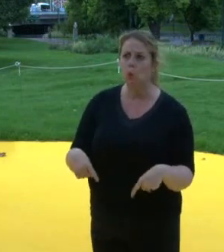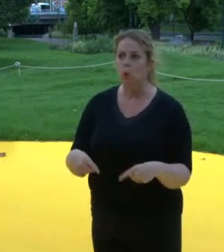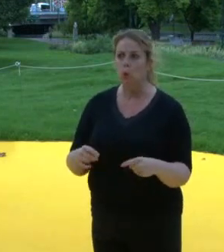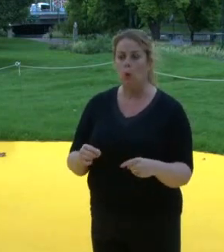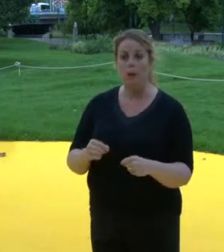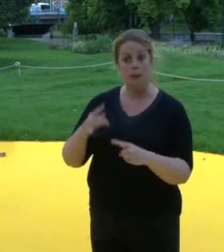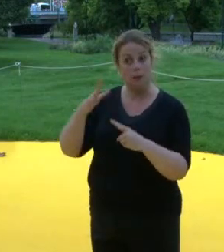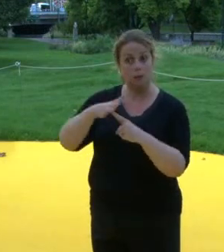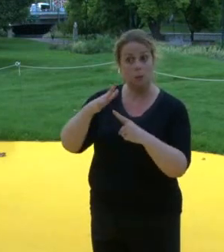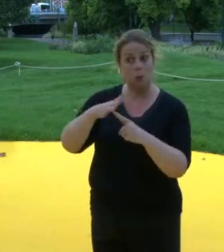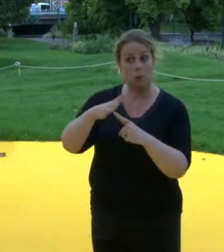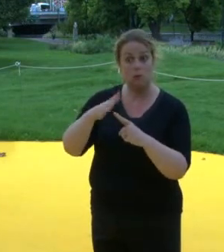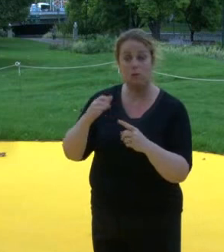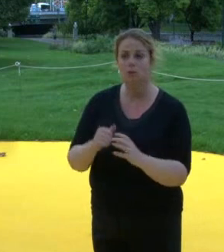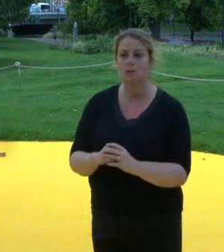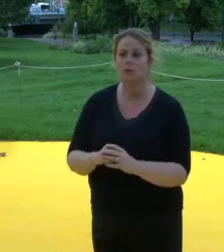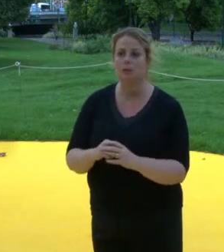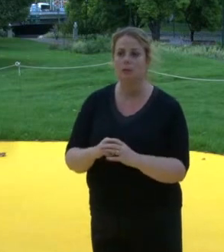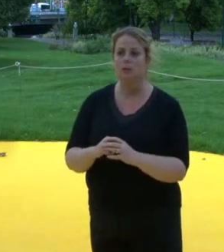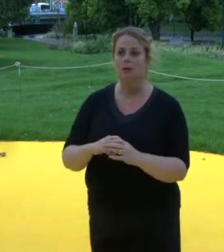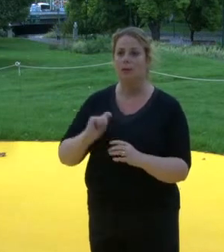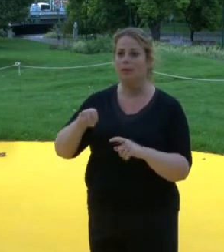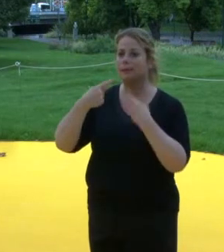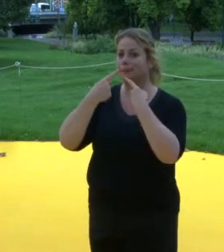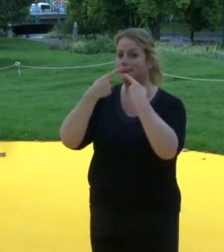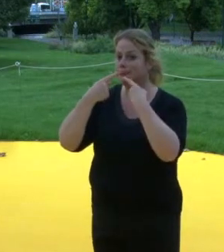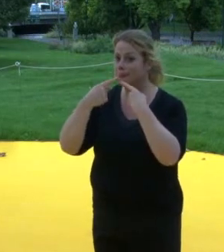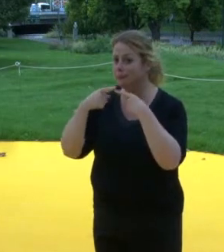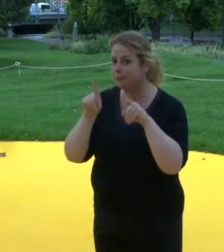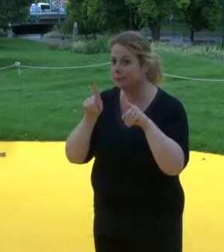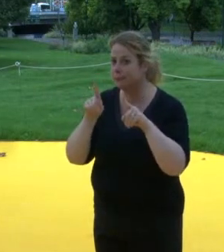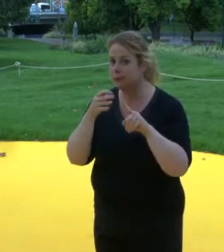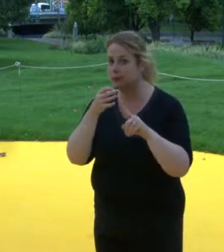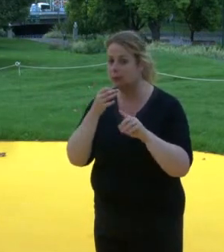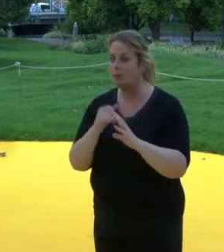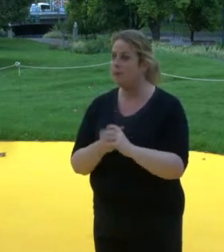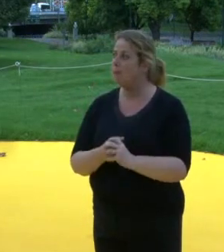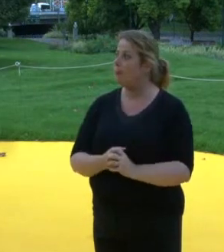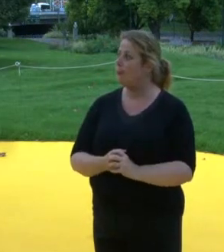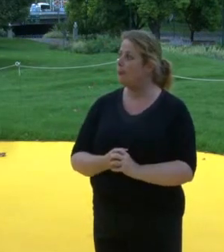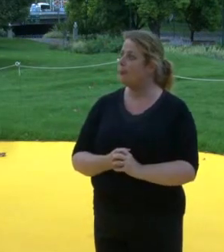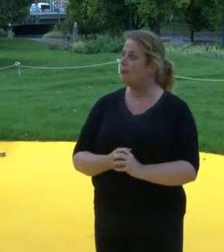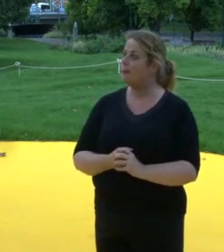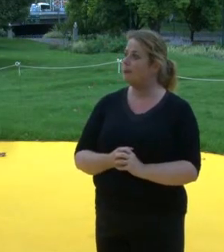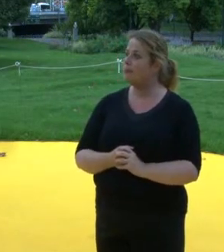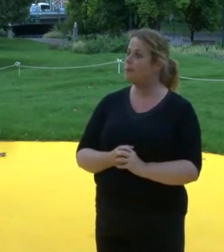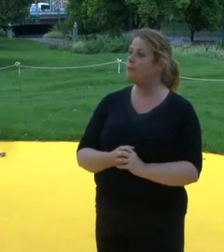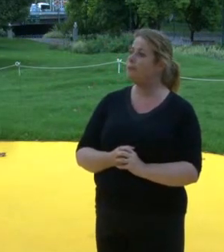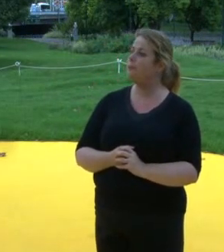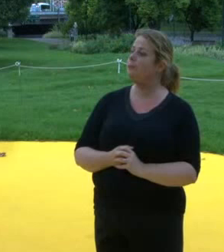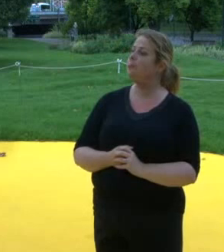deal, what I'm about to ask a friend to announce. It's the big one.